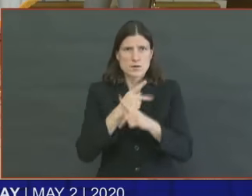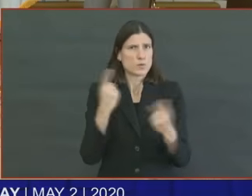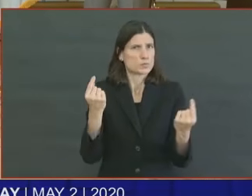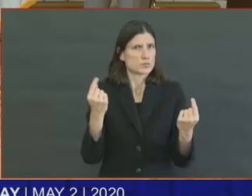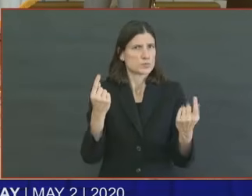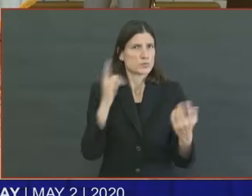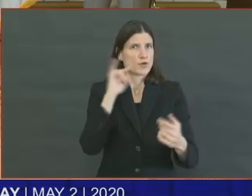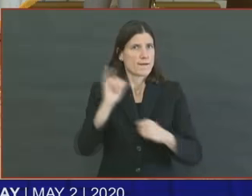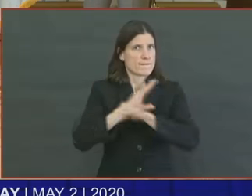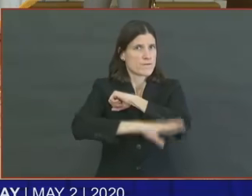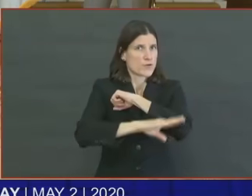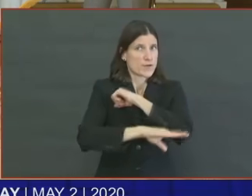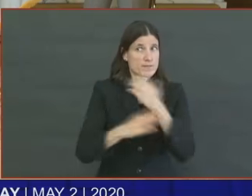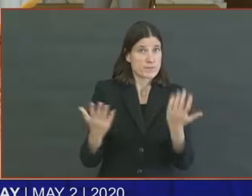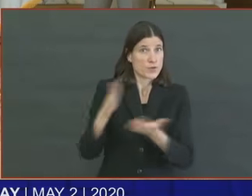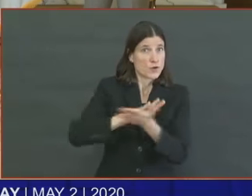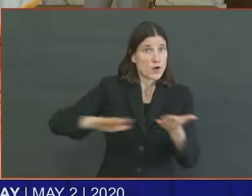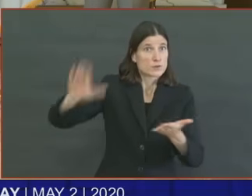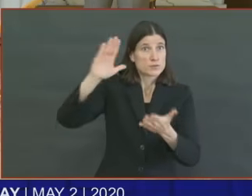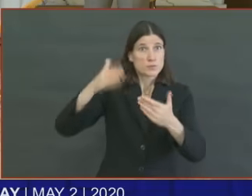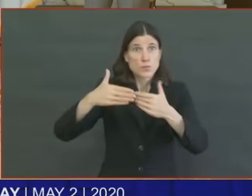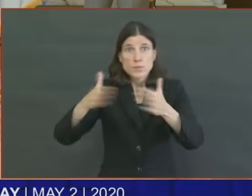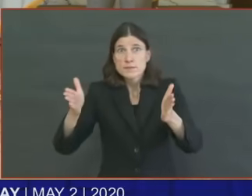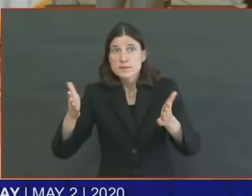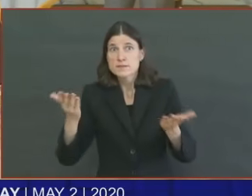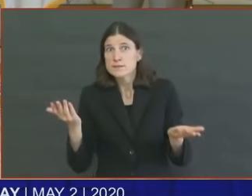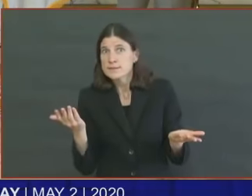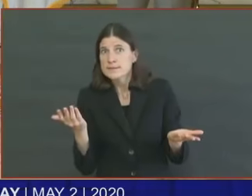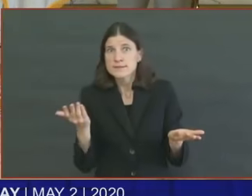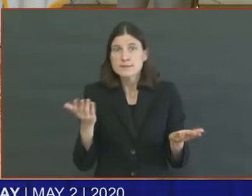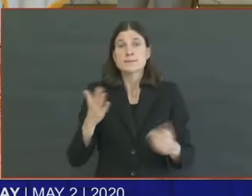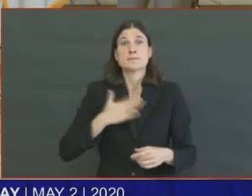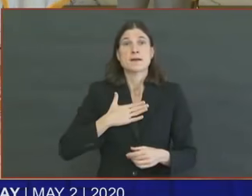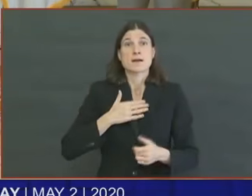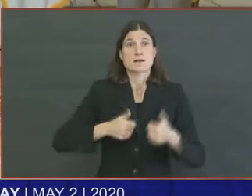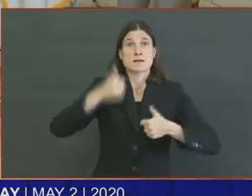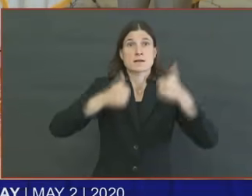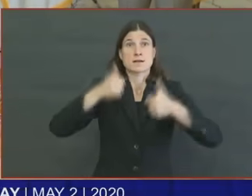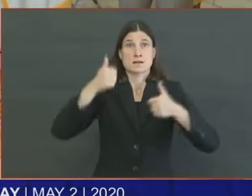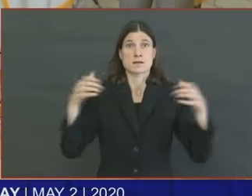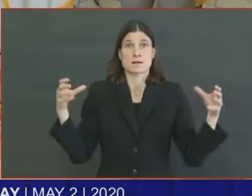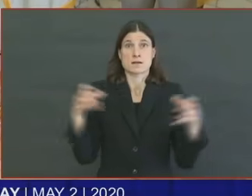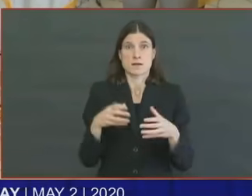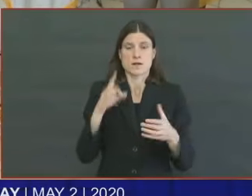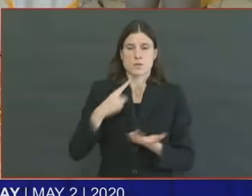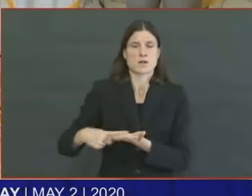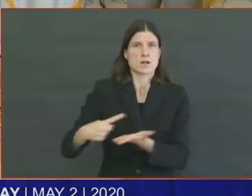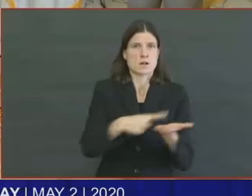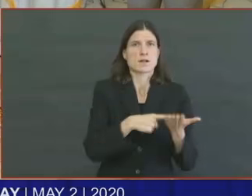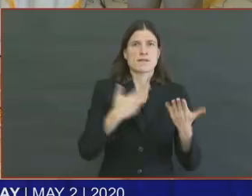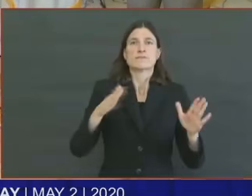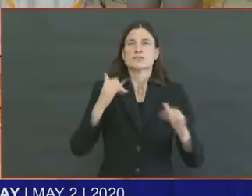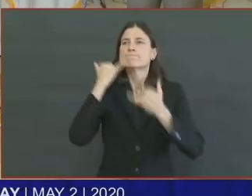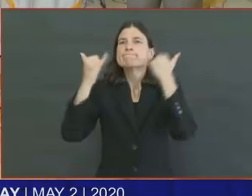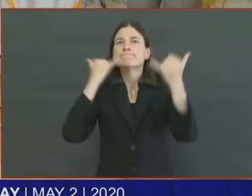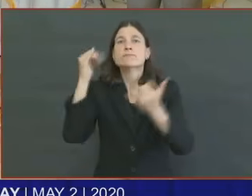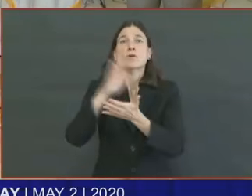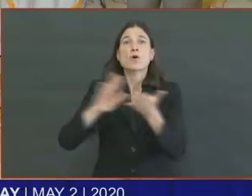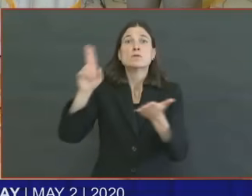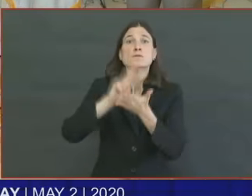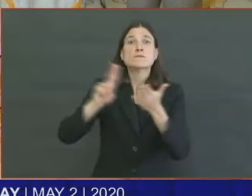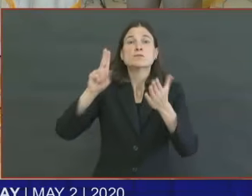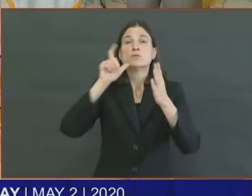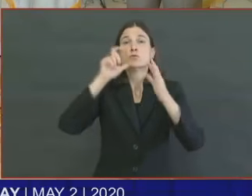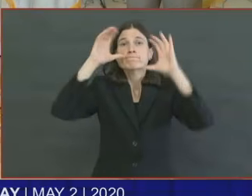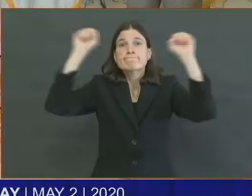administration reached out to all of the colleges, public and private, in Rhode Island, and asked them